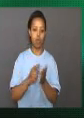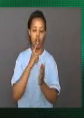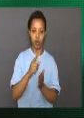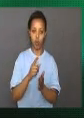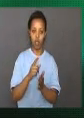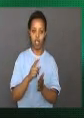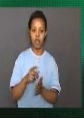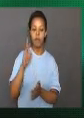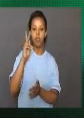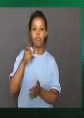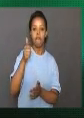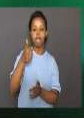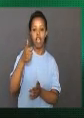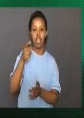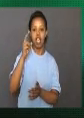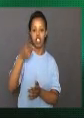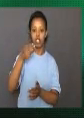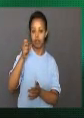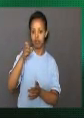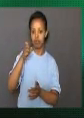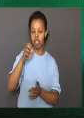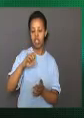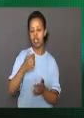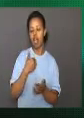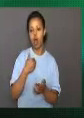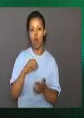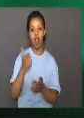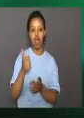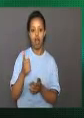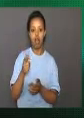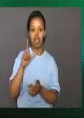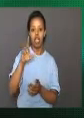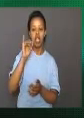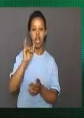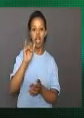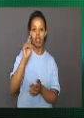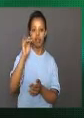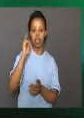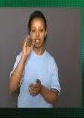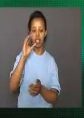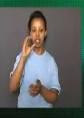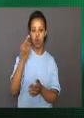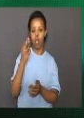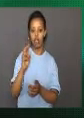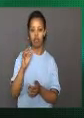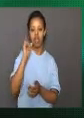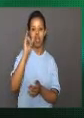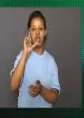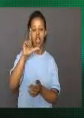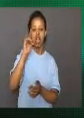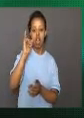Phages may have a lytic cycle or a lysogenic cycle, and a